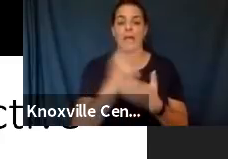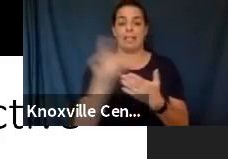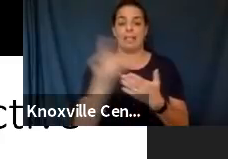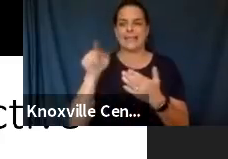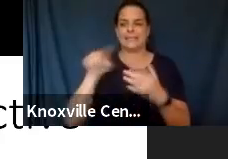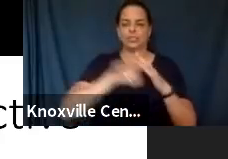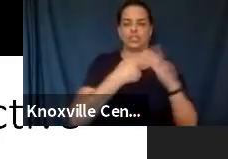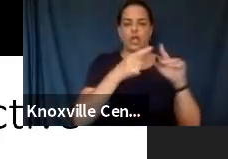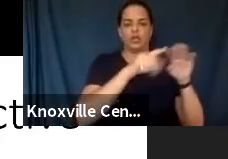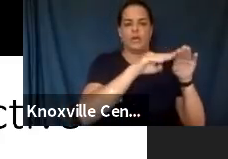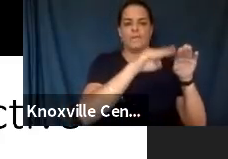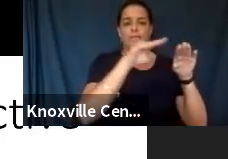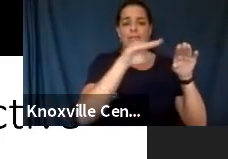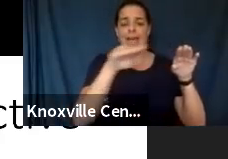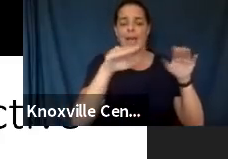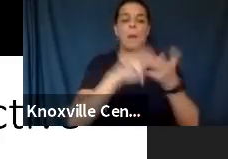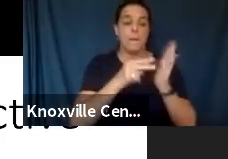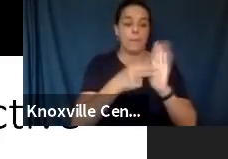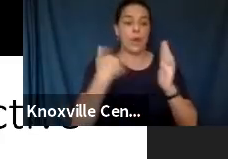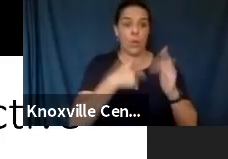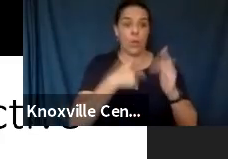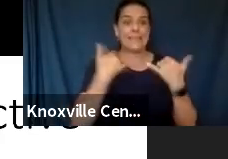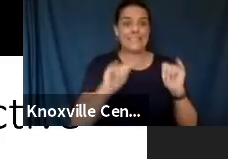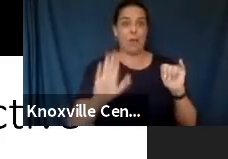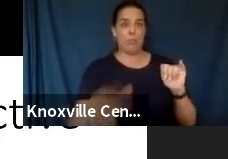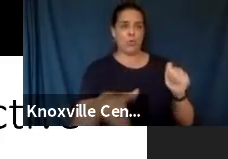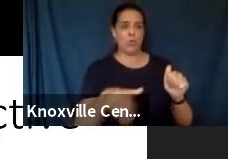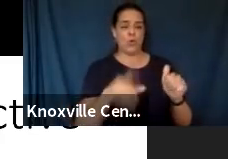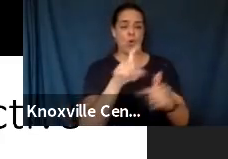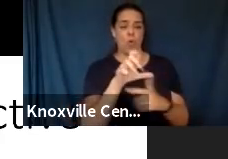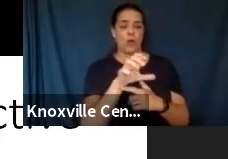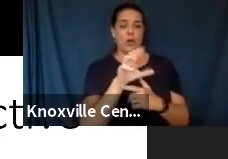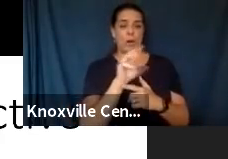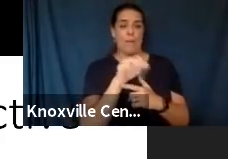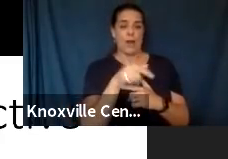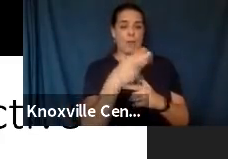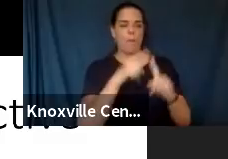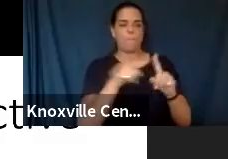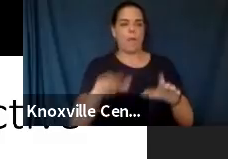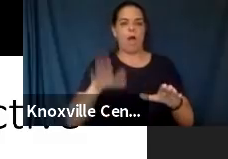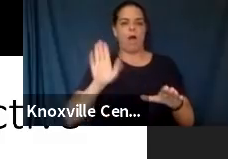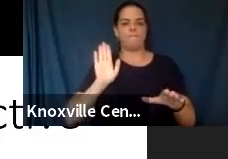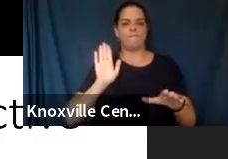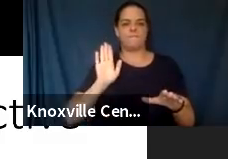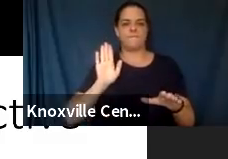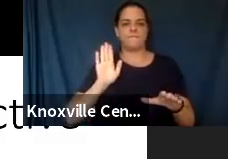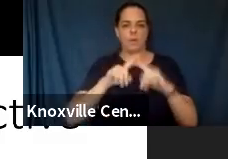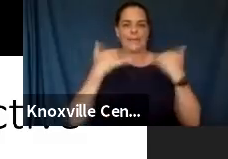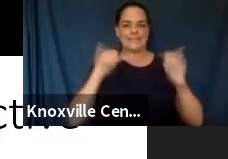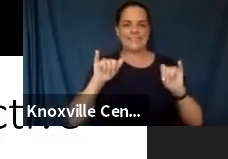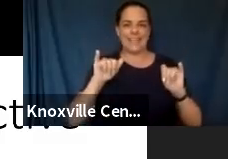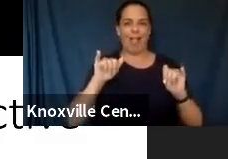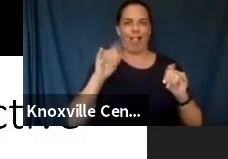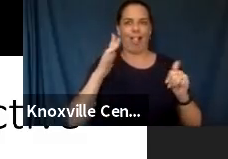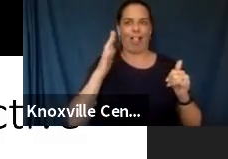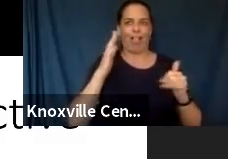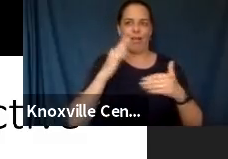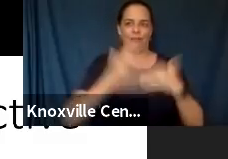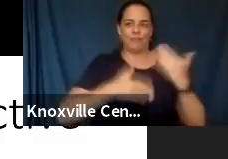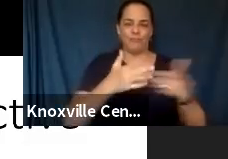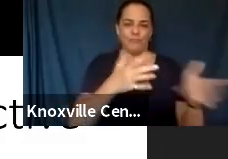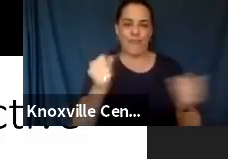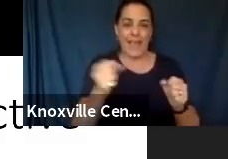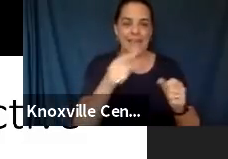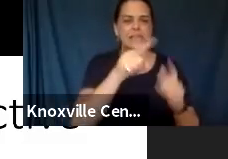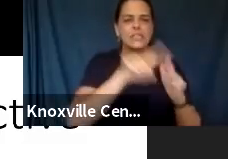flatten was that we were still going 100 miles an hour, but we had our foot off of the accelerator. And as that starts to curve down just a